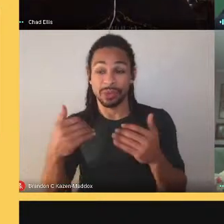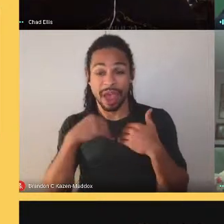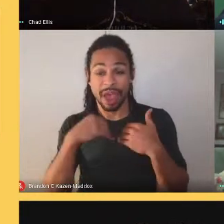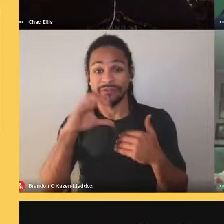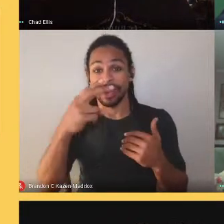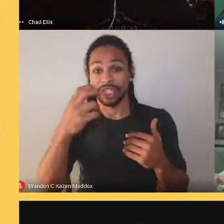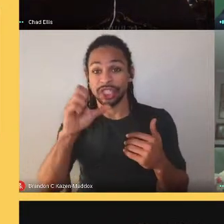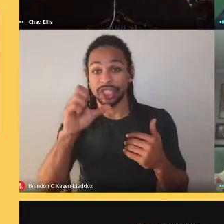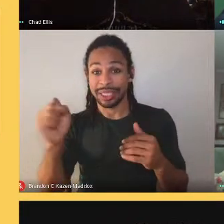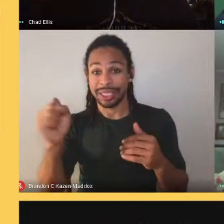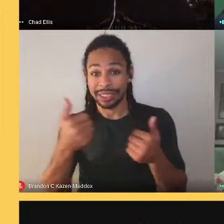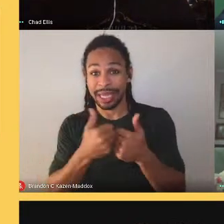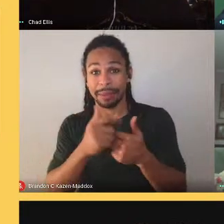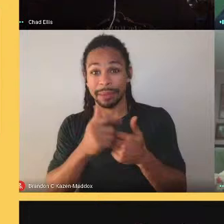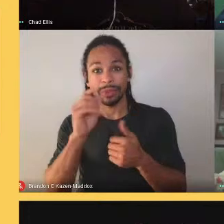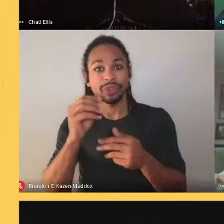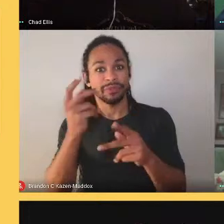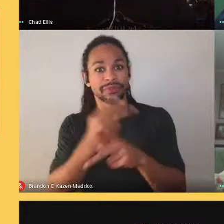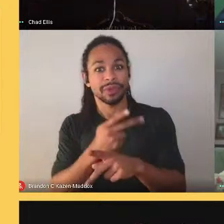throw the first punch.